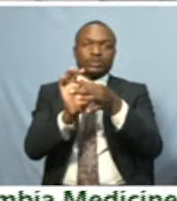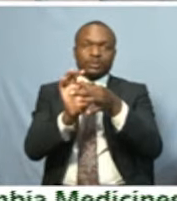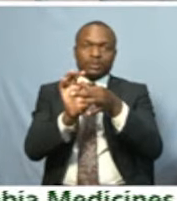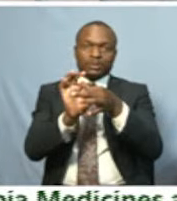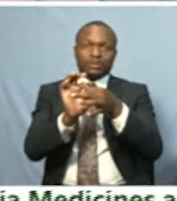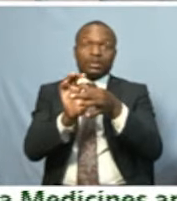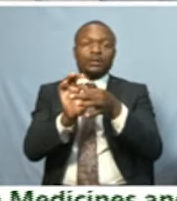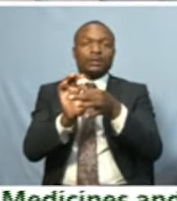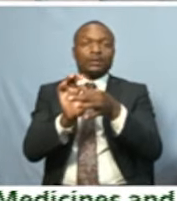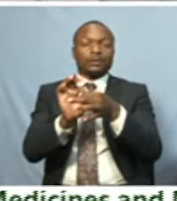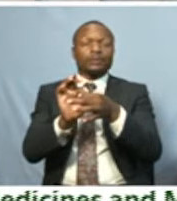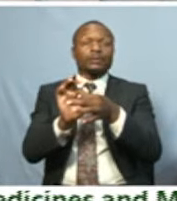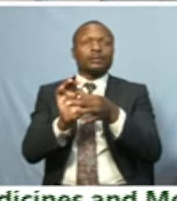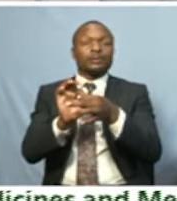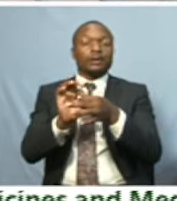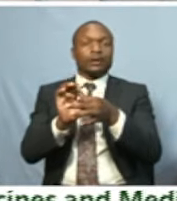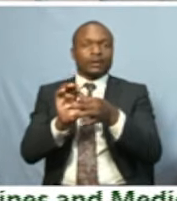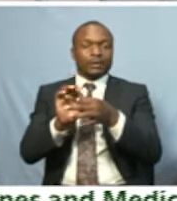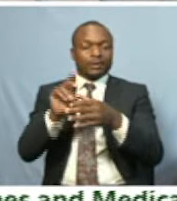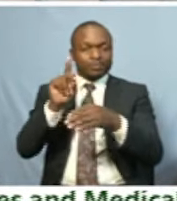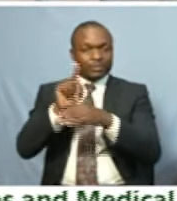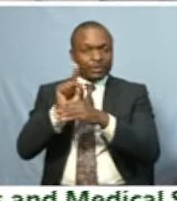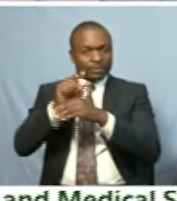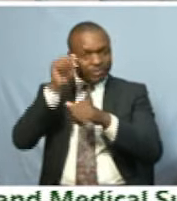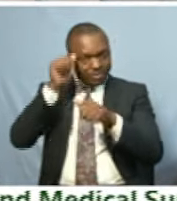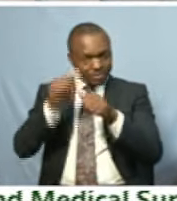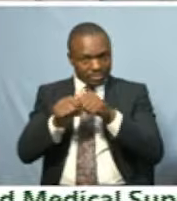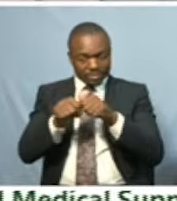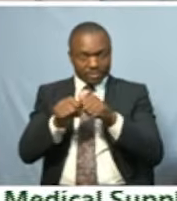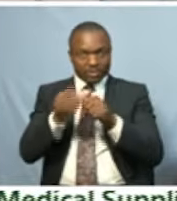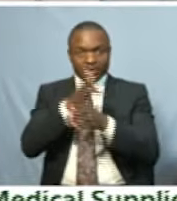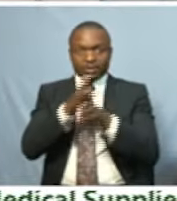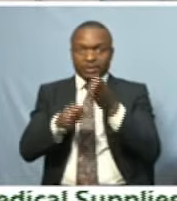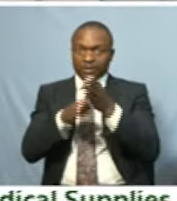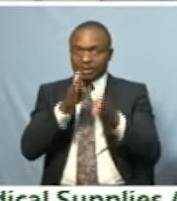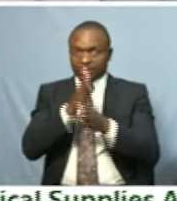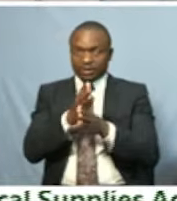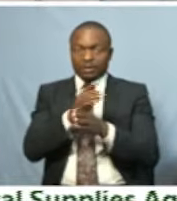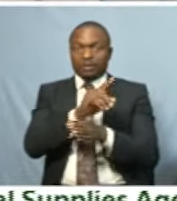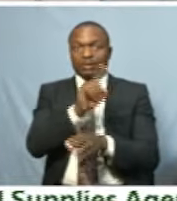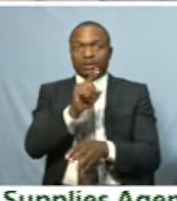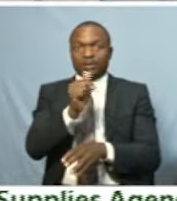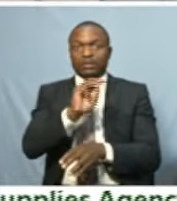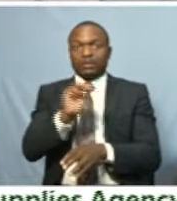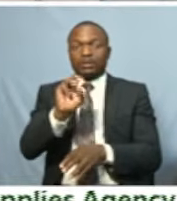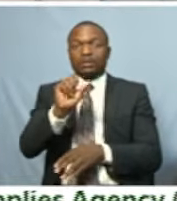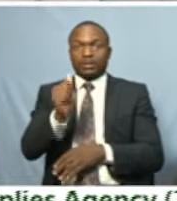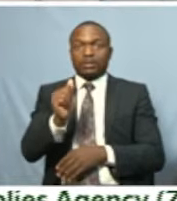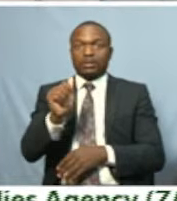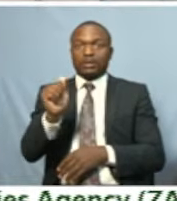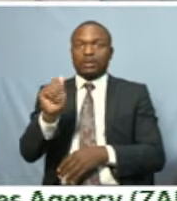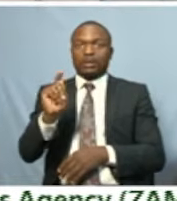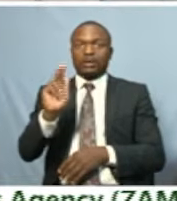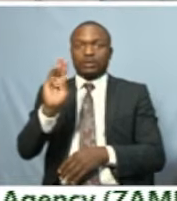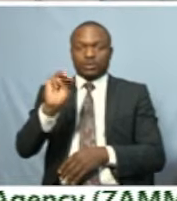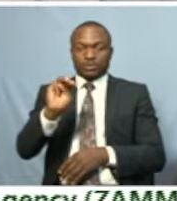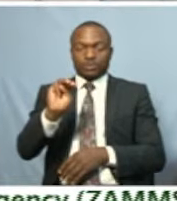of a pharmaceutical plant between ZAMSA and Akums Pharmaceutical Limited.